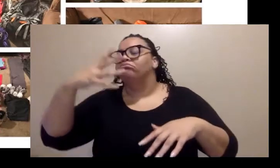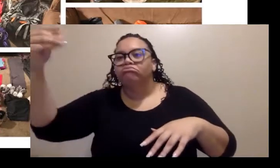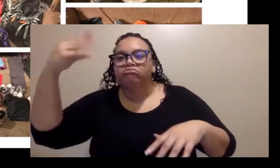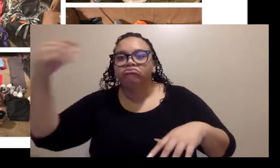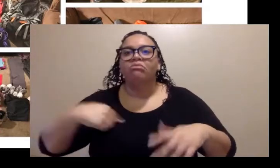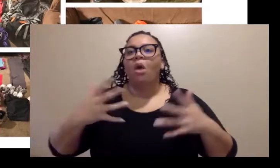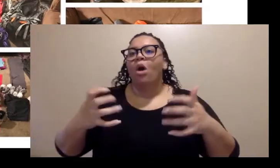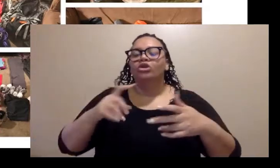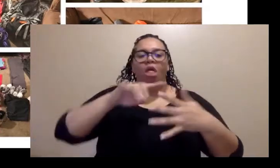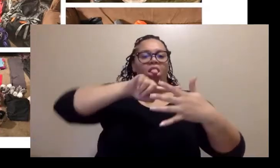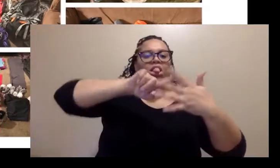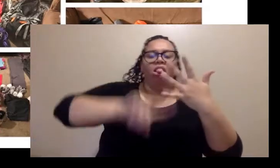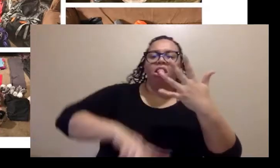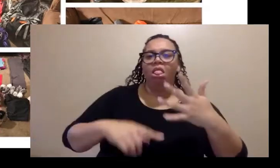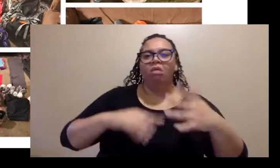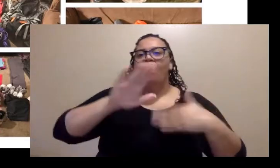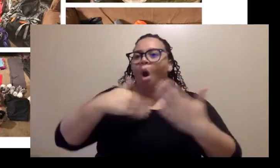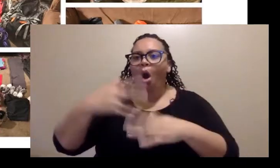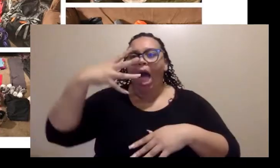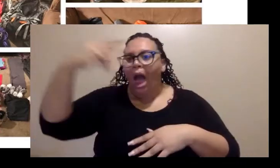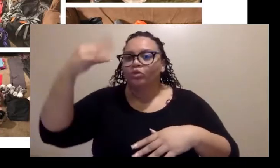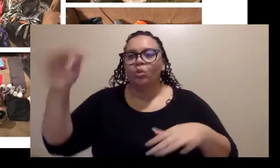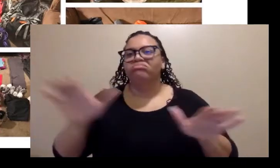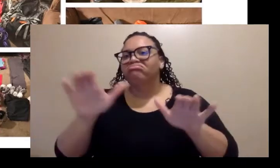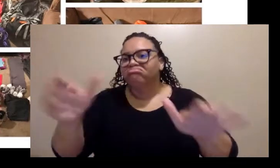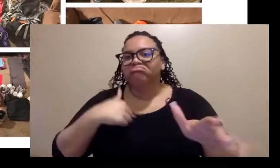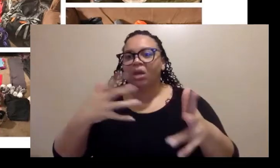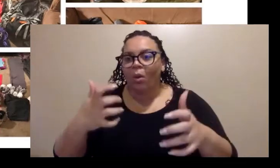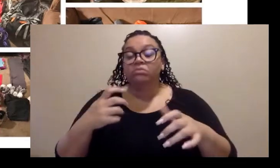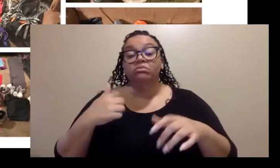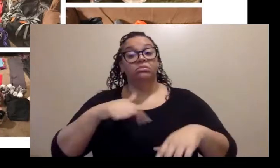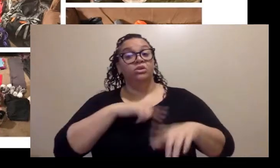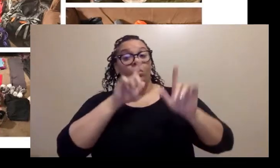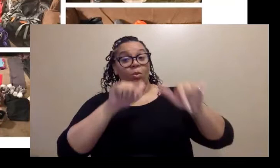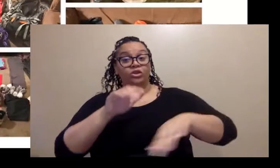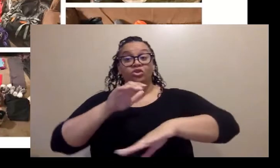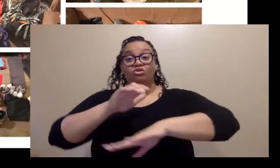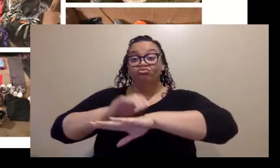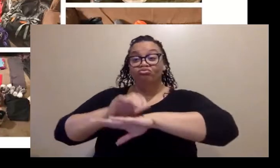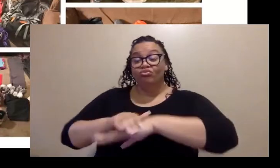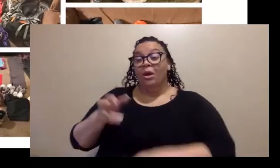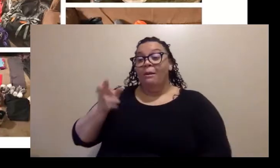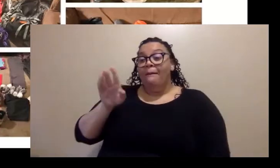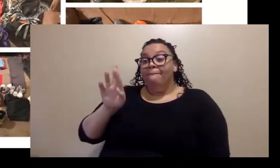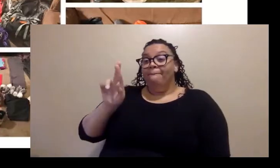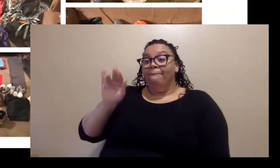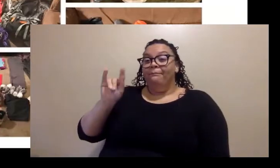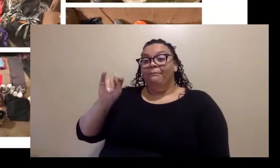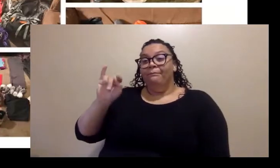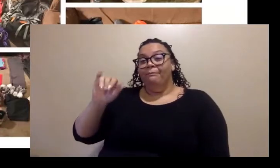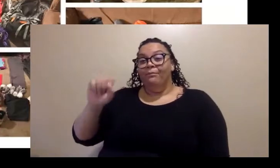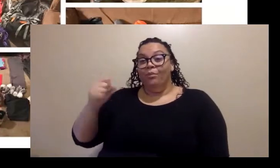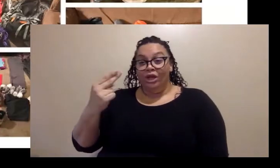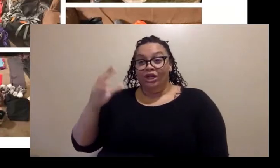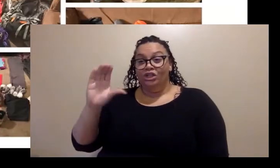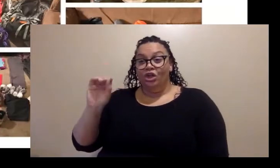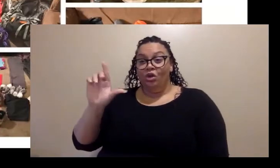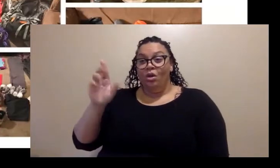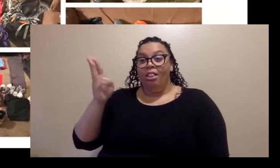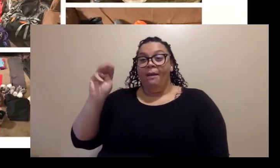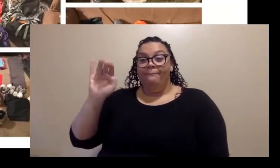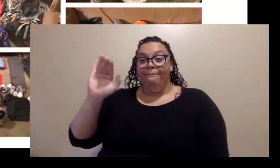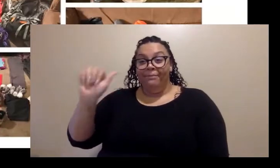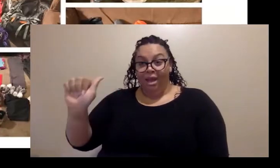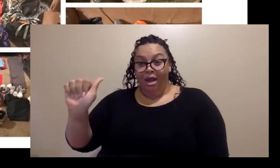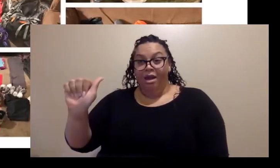zip lining. I wanted to experience it all. And we went to British Columbia in Whistler and did that. And before we did that, I made sure to